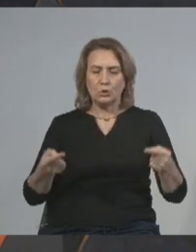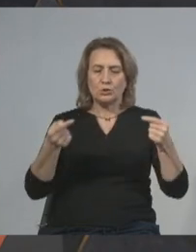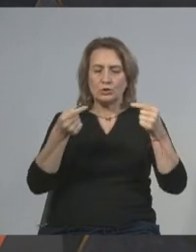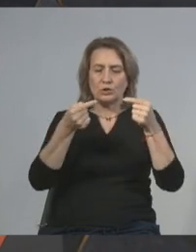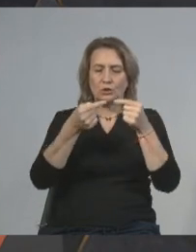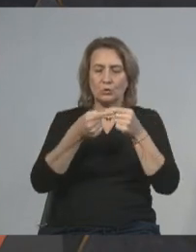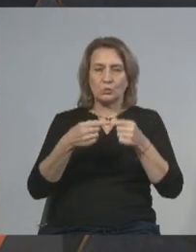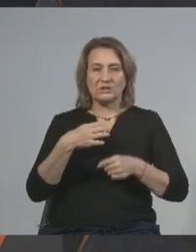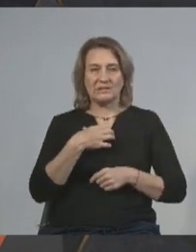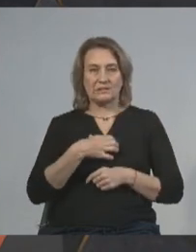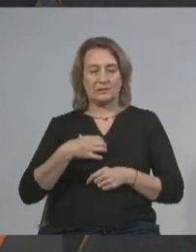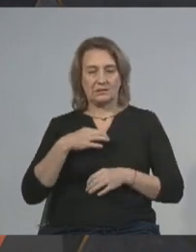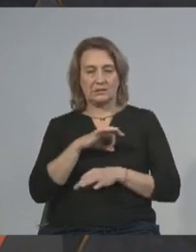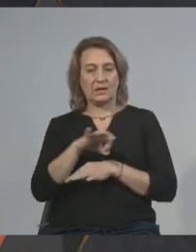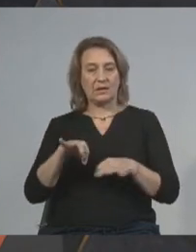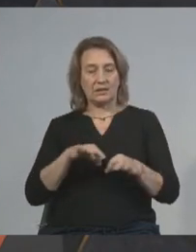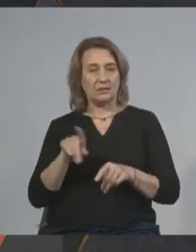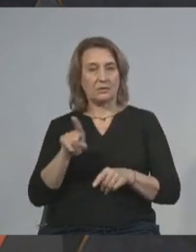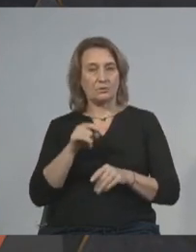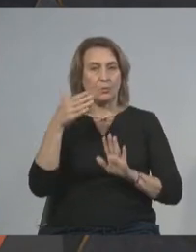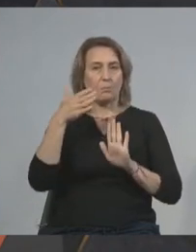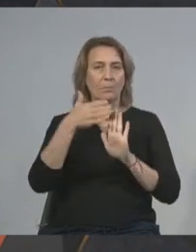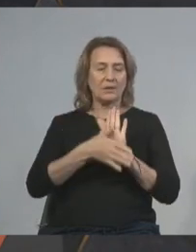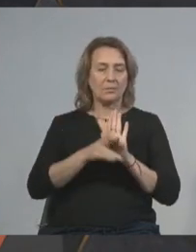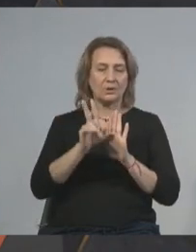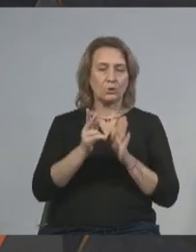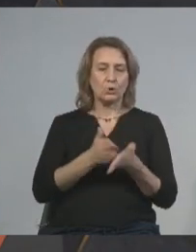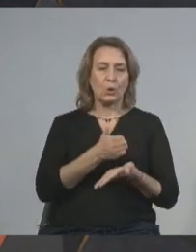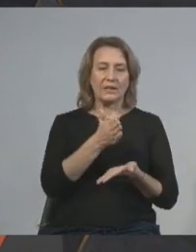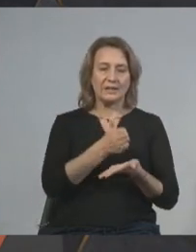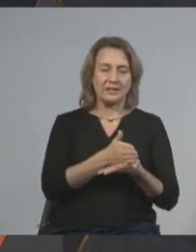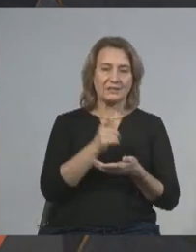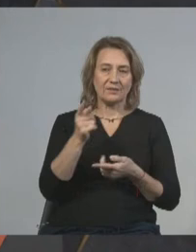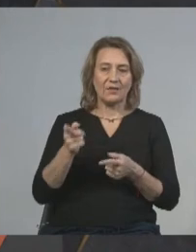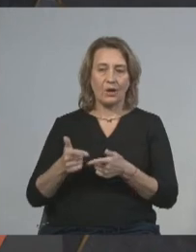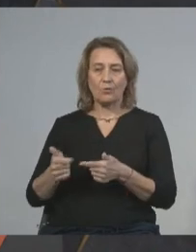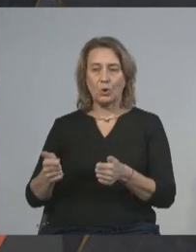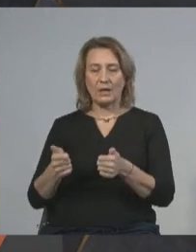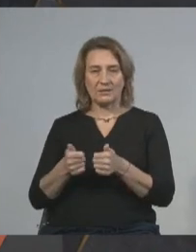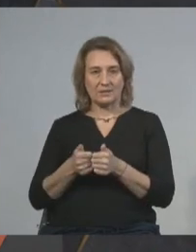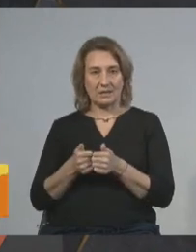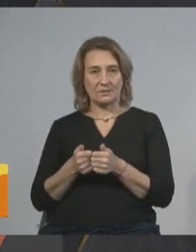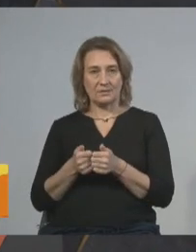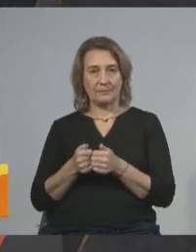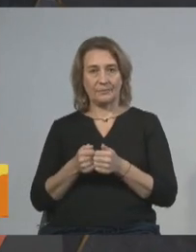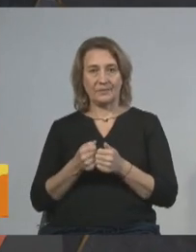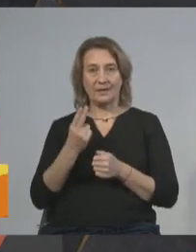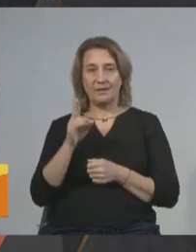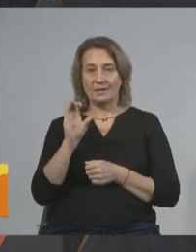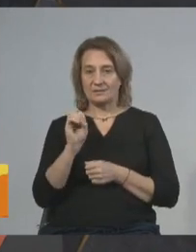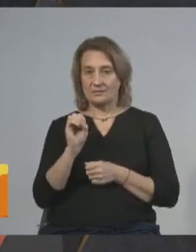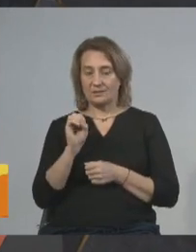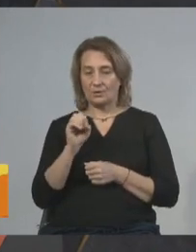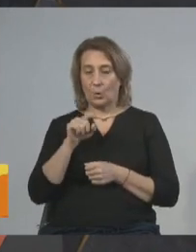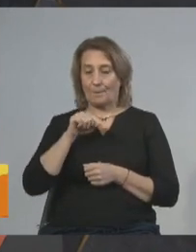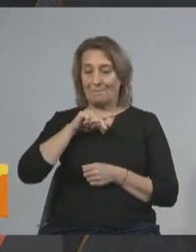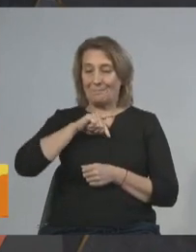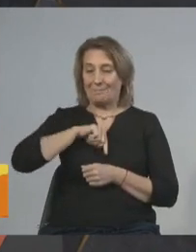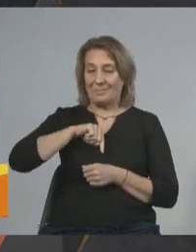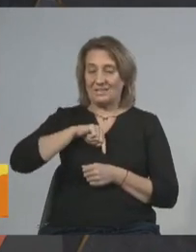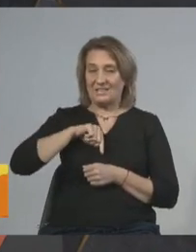strategy and understand who is a stakeholder in their organization so it's a